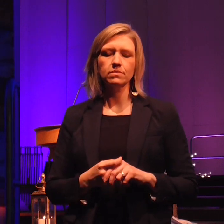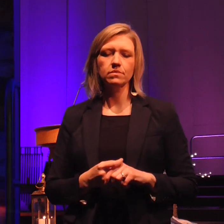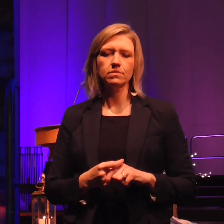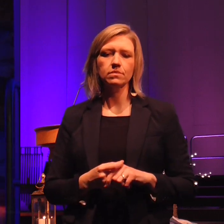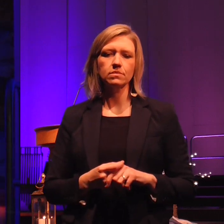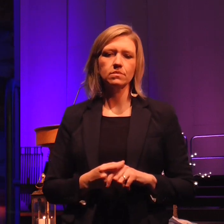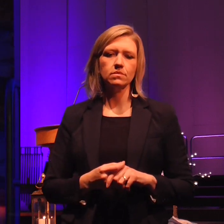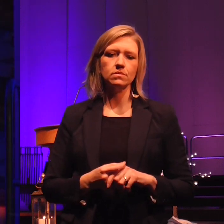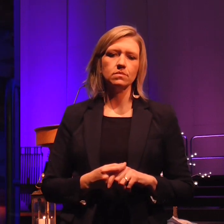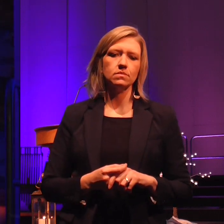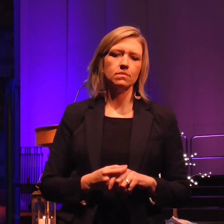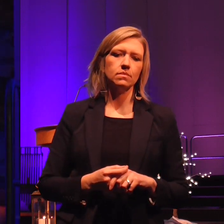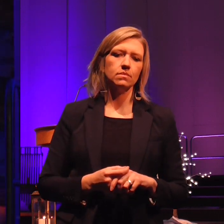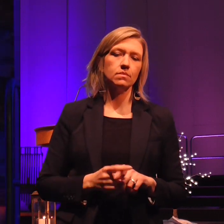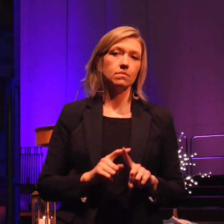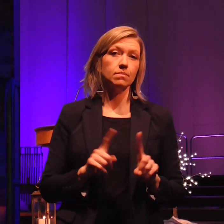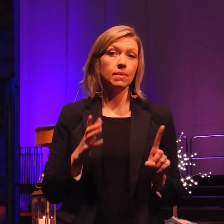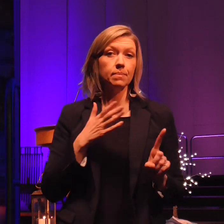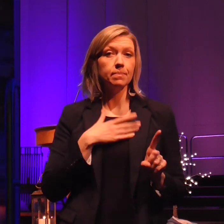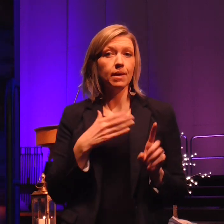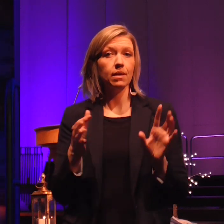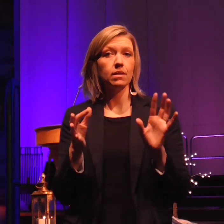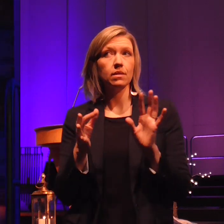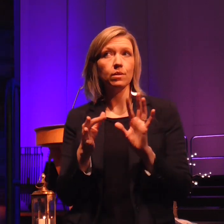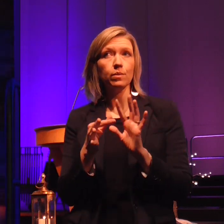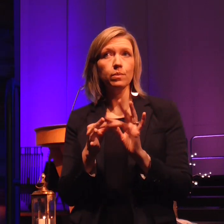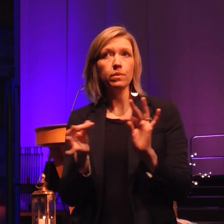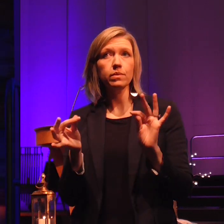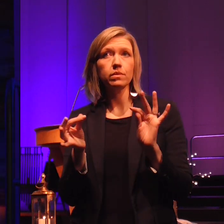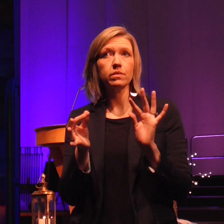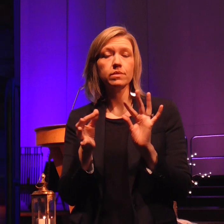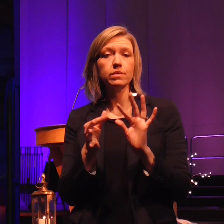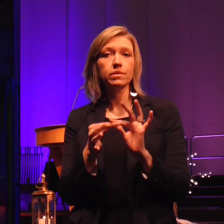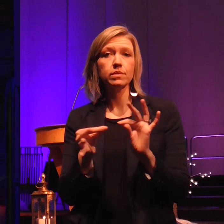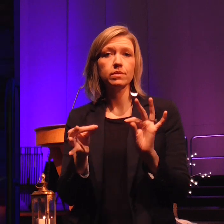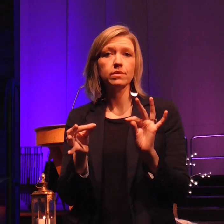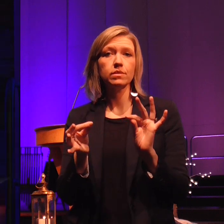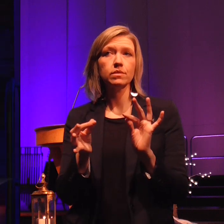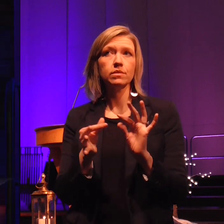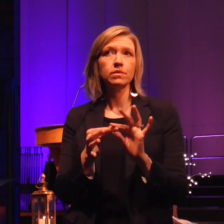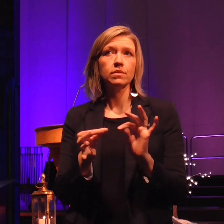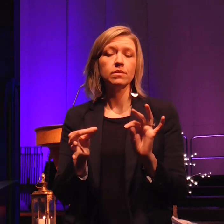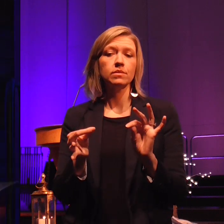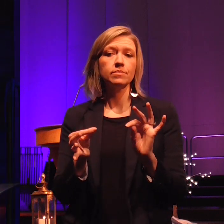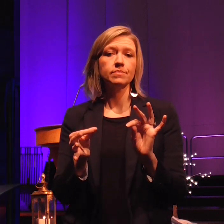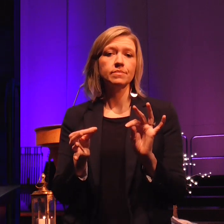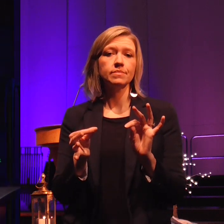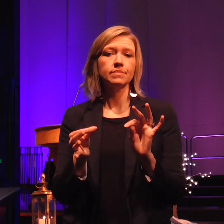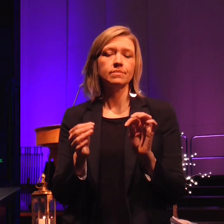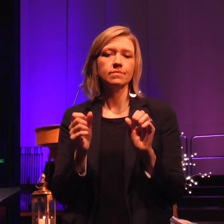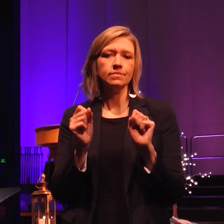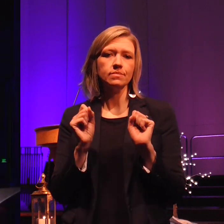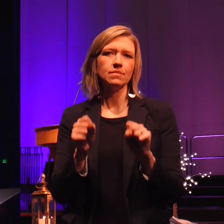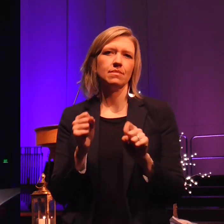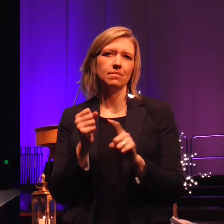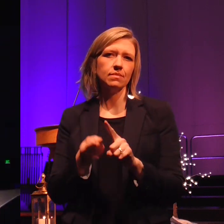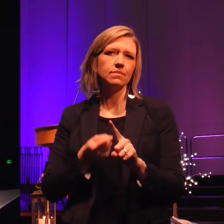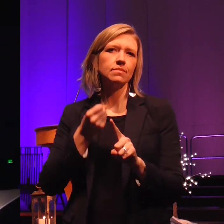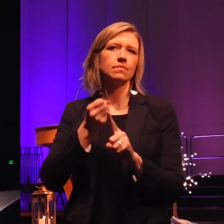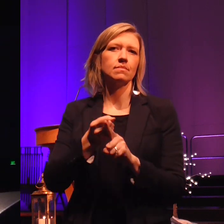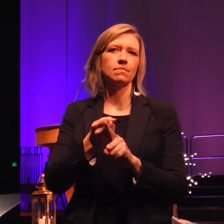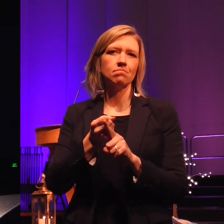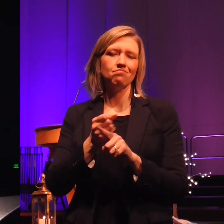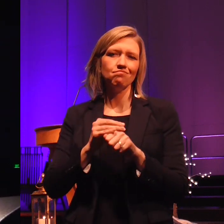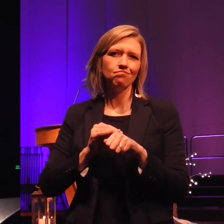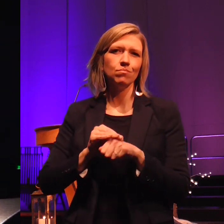But my word can move my